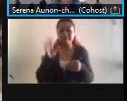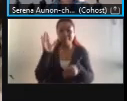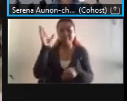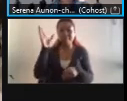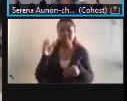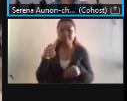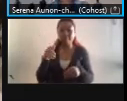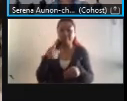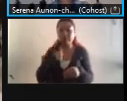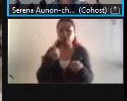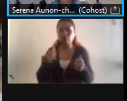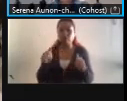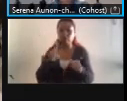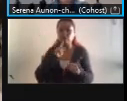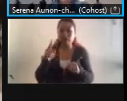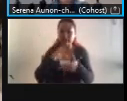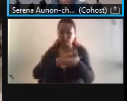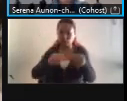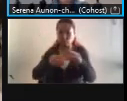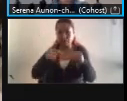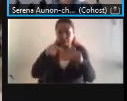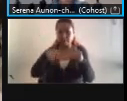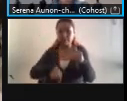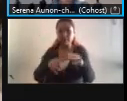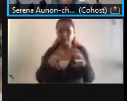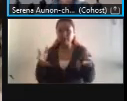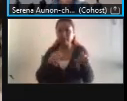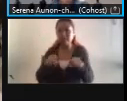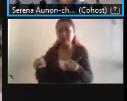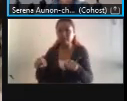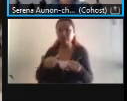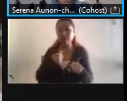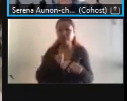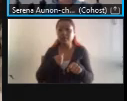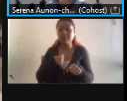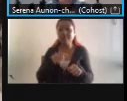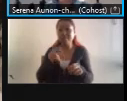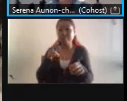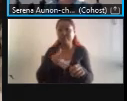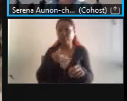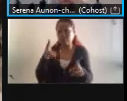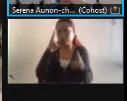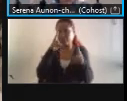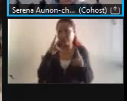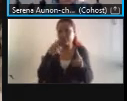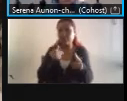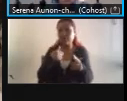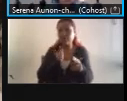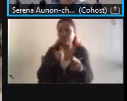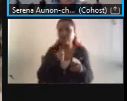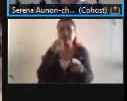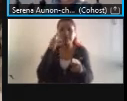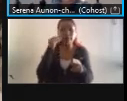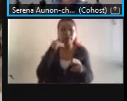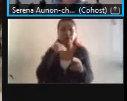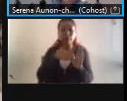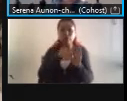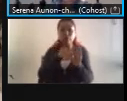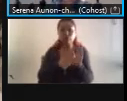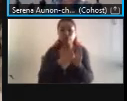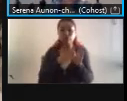possible. I have had the great benefit, the great honor of being a flight surgeon first and then transitioning to the astronaut